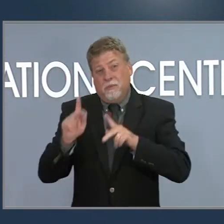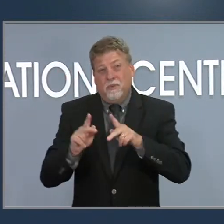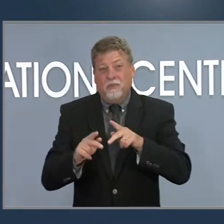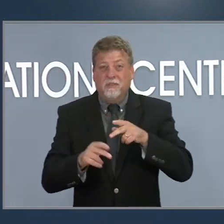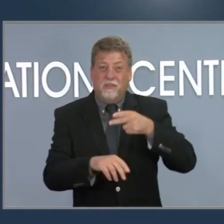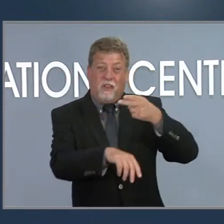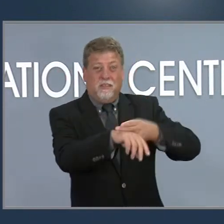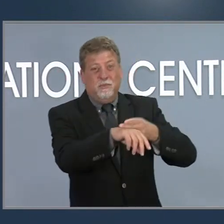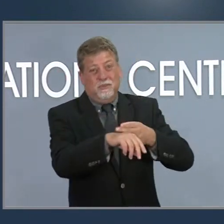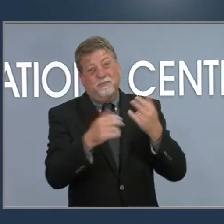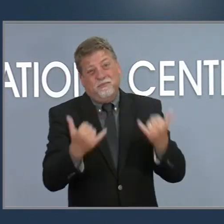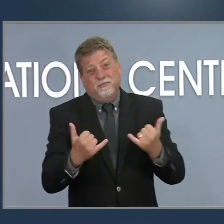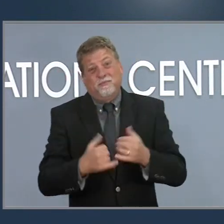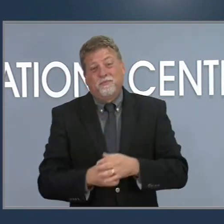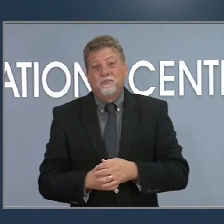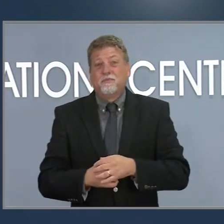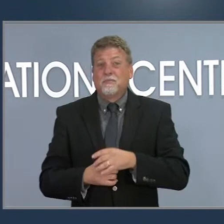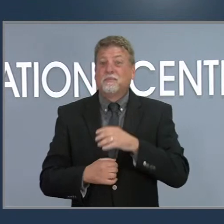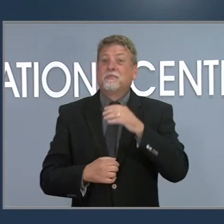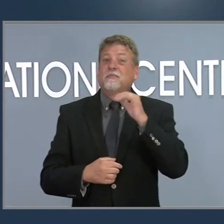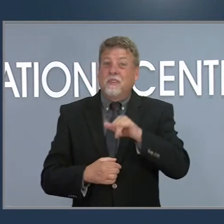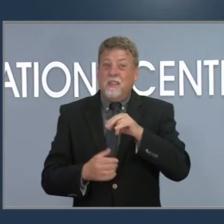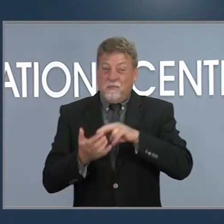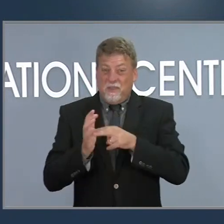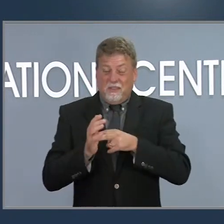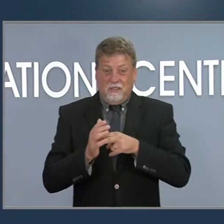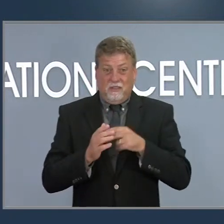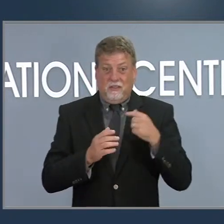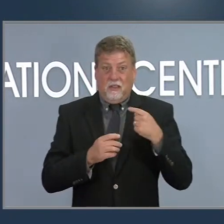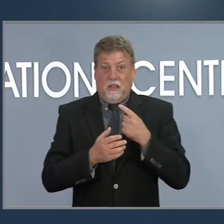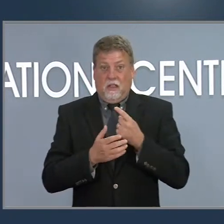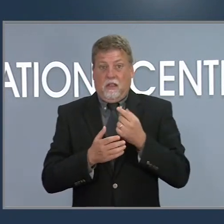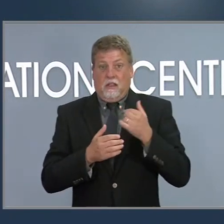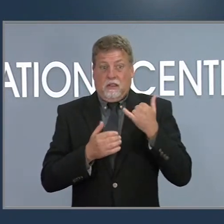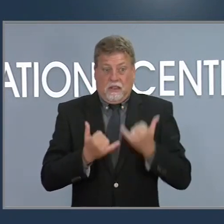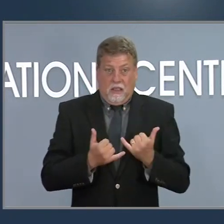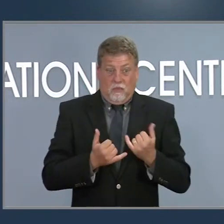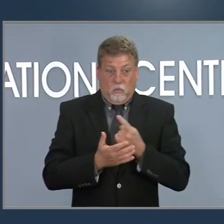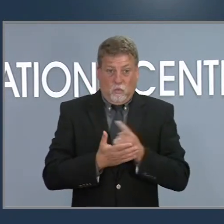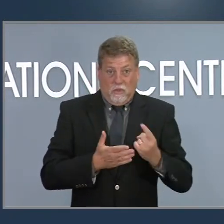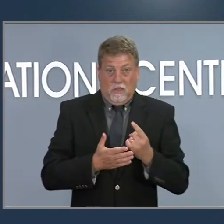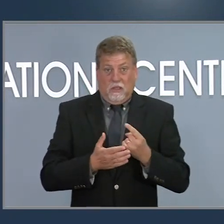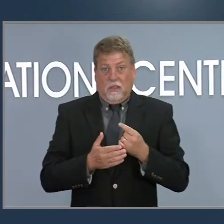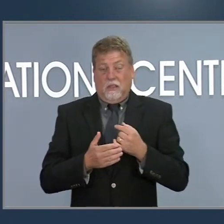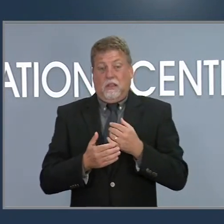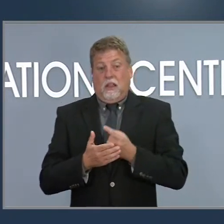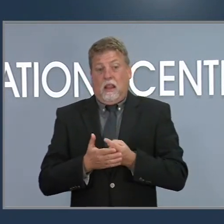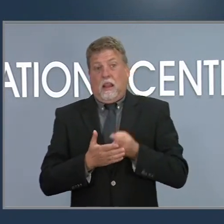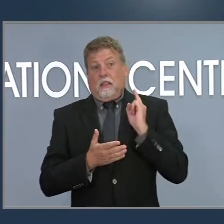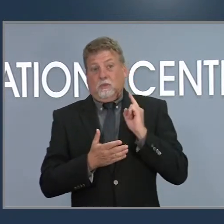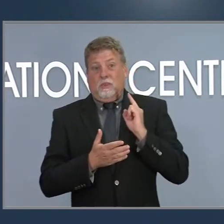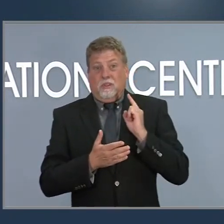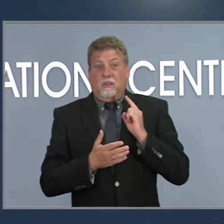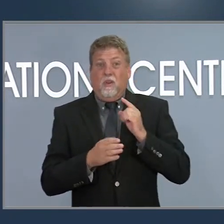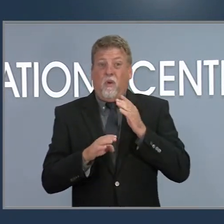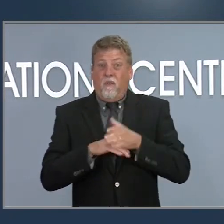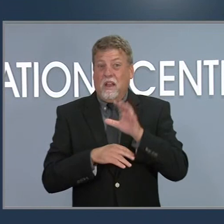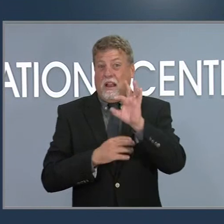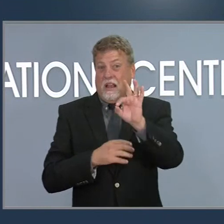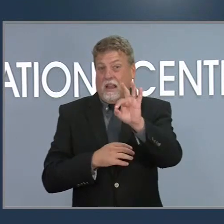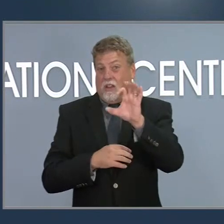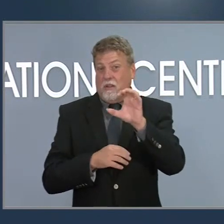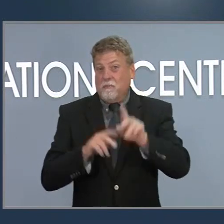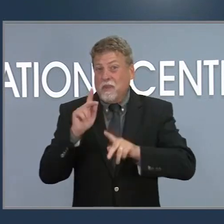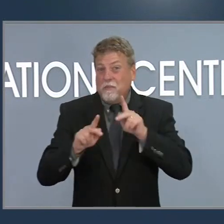we are closing in on 2 straight weeks with more than 900 North Carolinians requiring an ICU, or an intensive